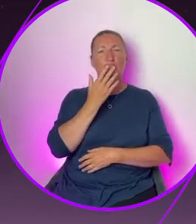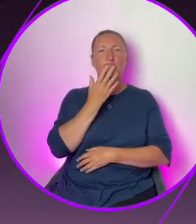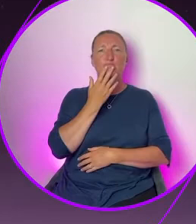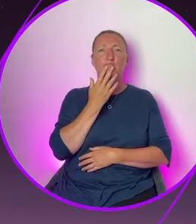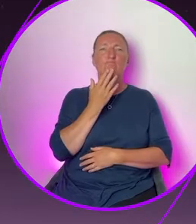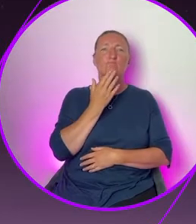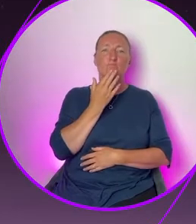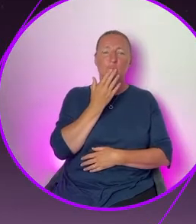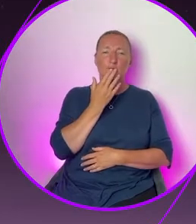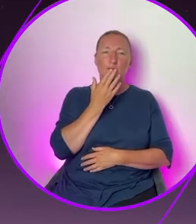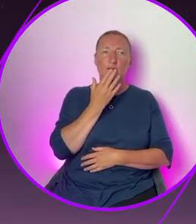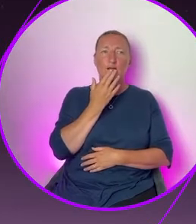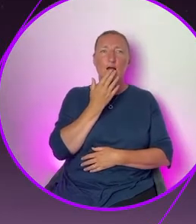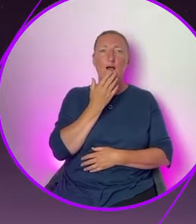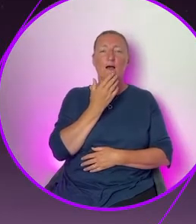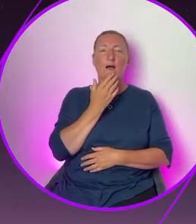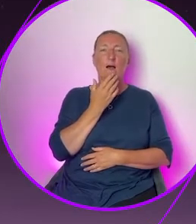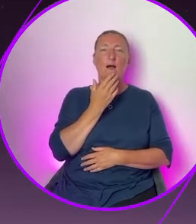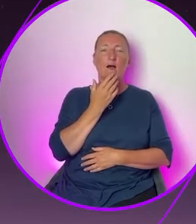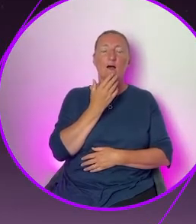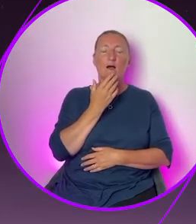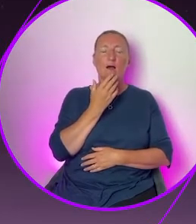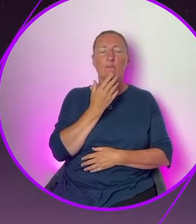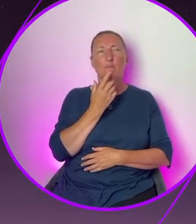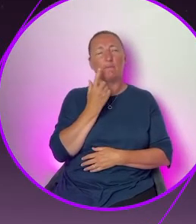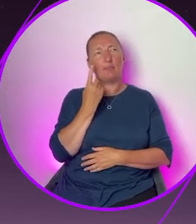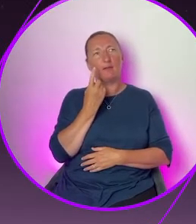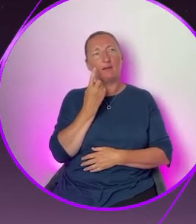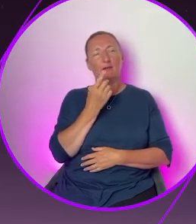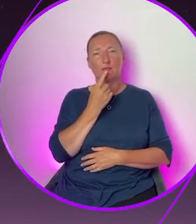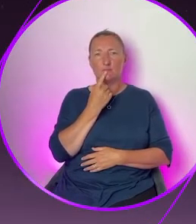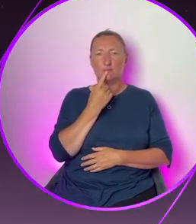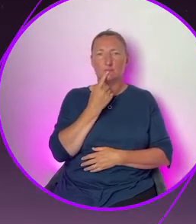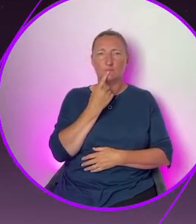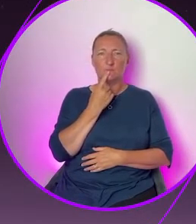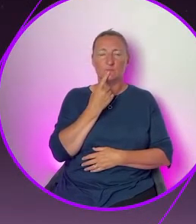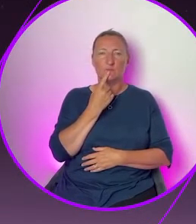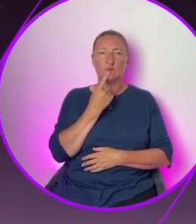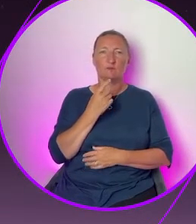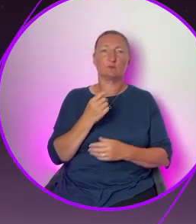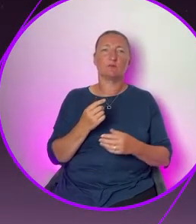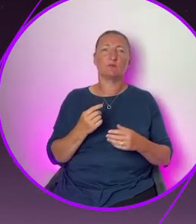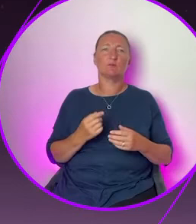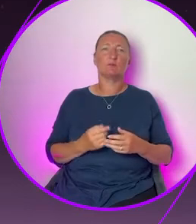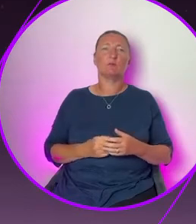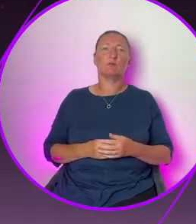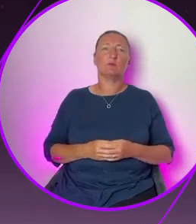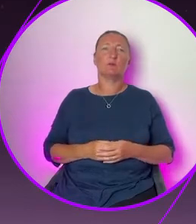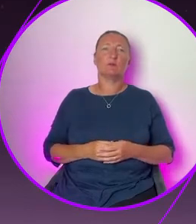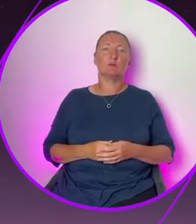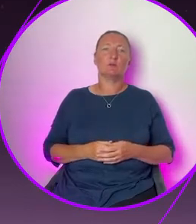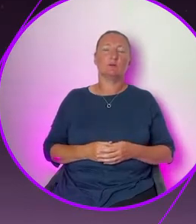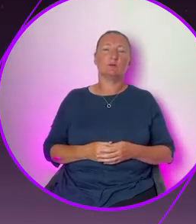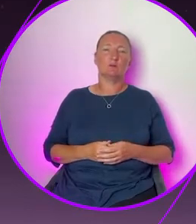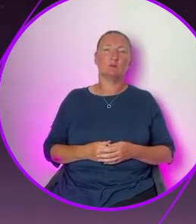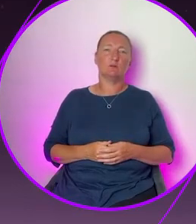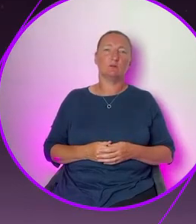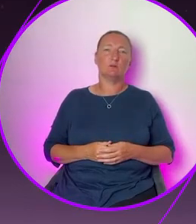I'll take some of it. I think it's such a good question. So,